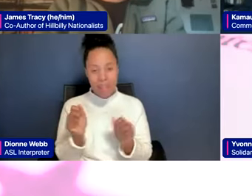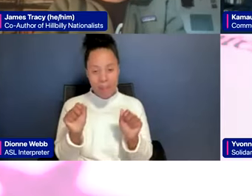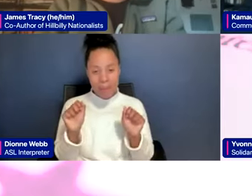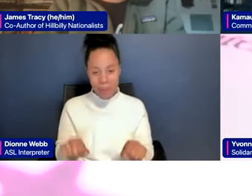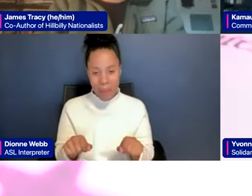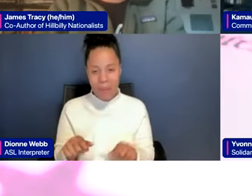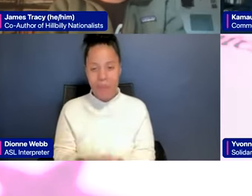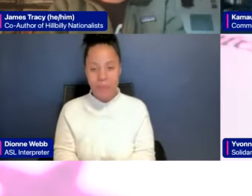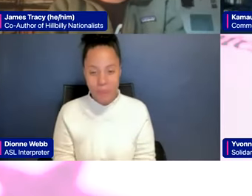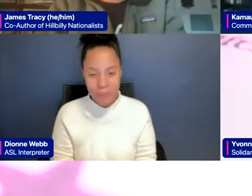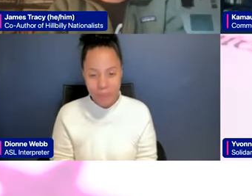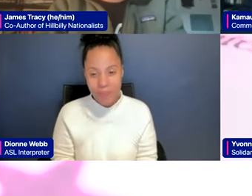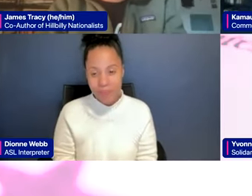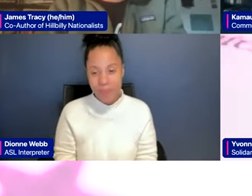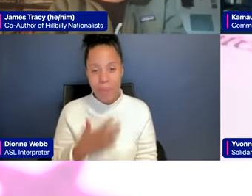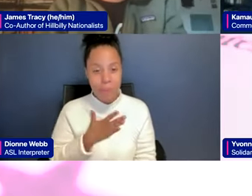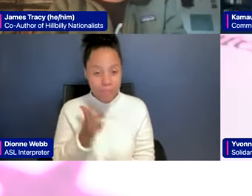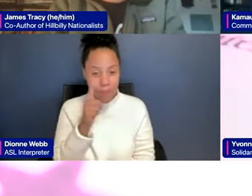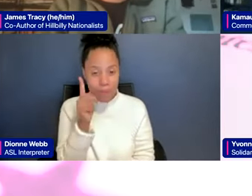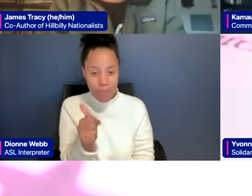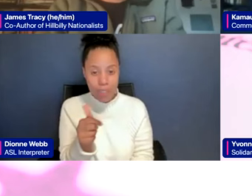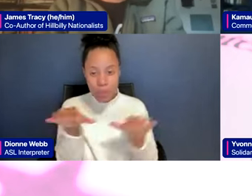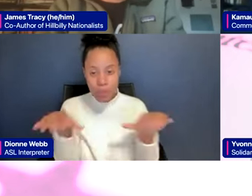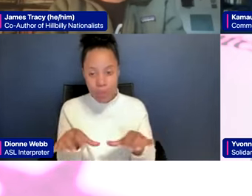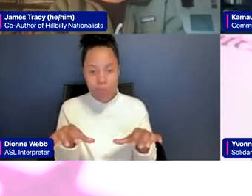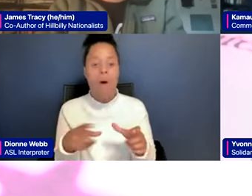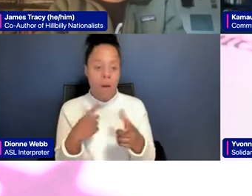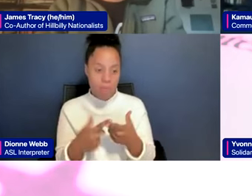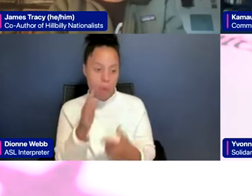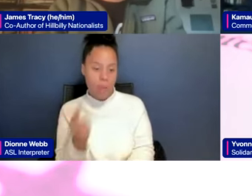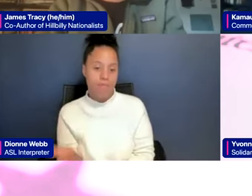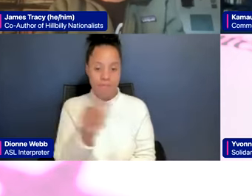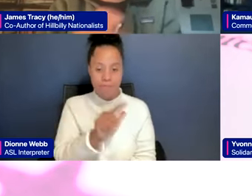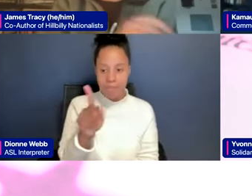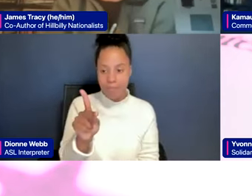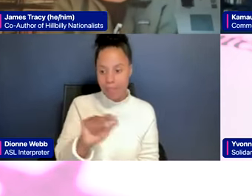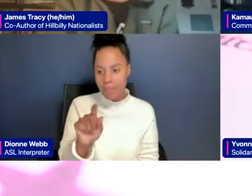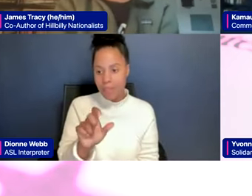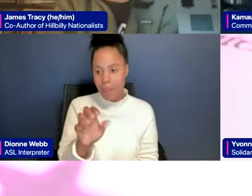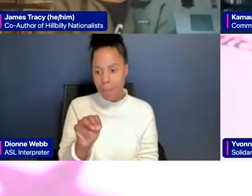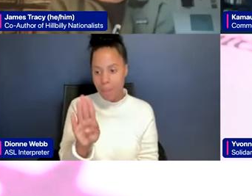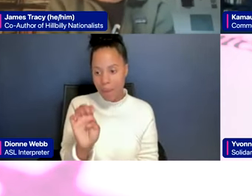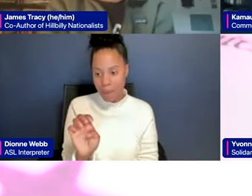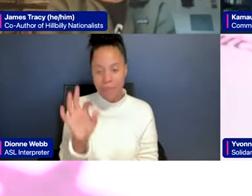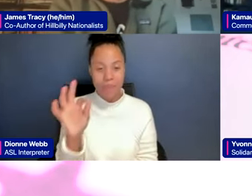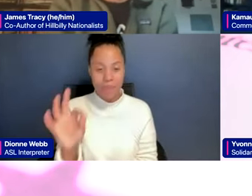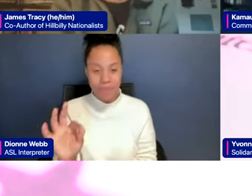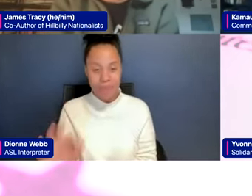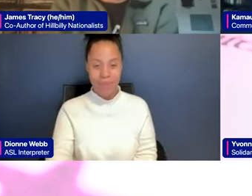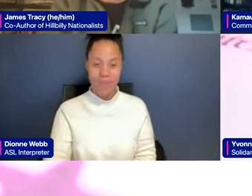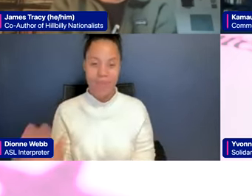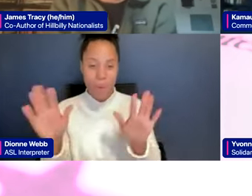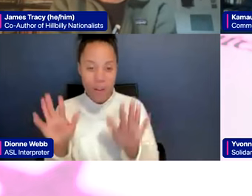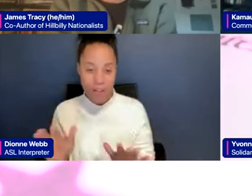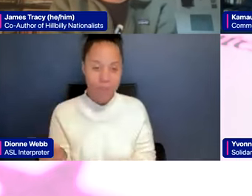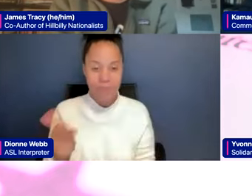please feel free to do so. And then Kazembe, I'm going to hand this back over to you. Okay, wonderful. Thank you so much. And